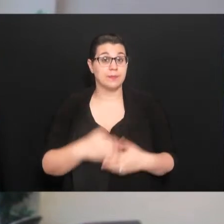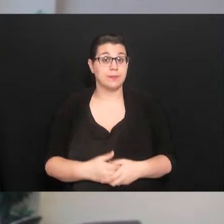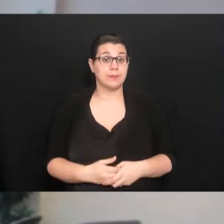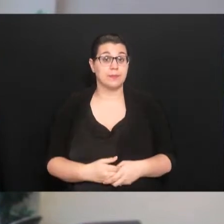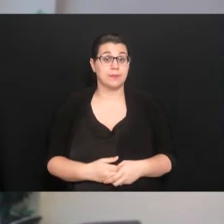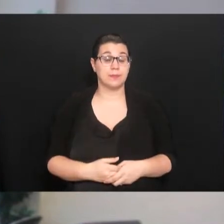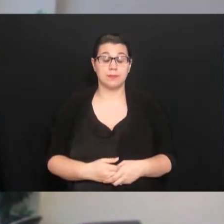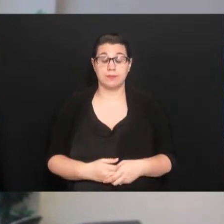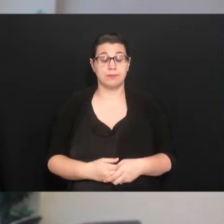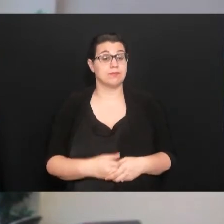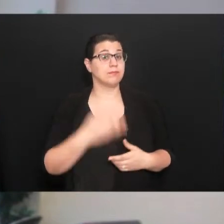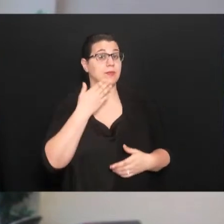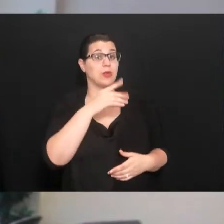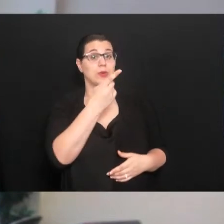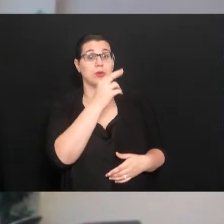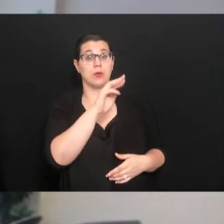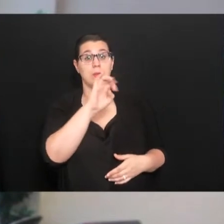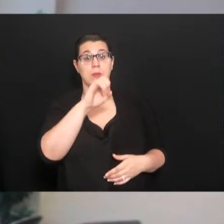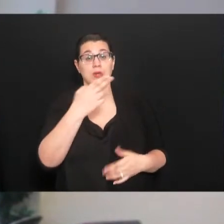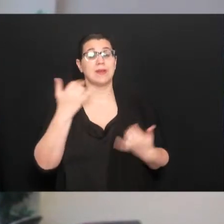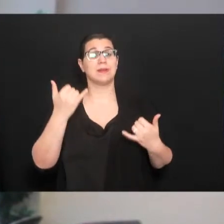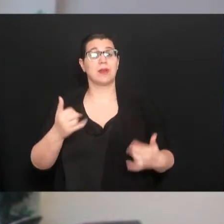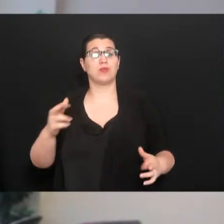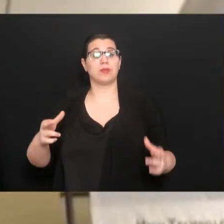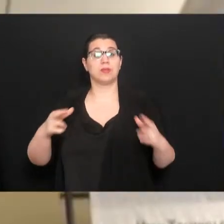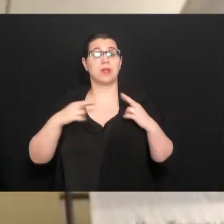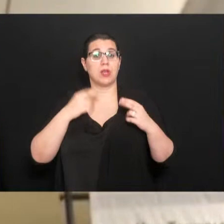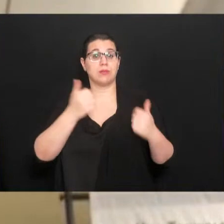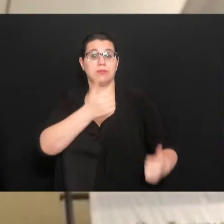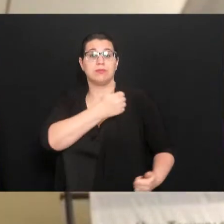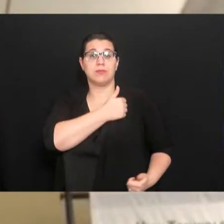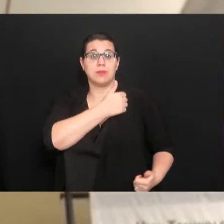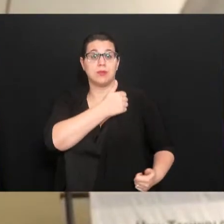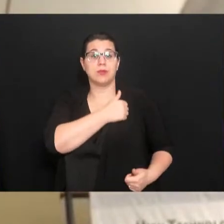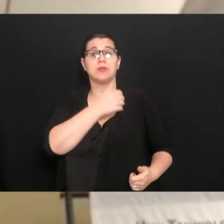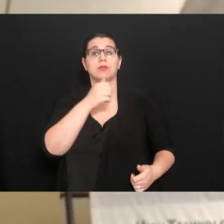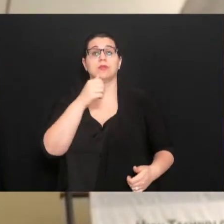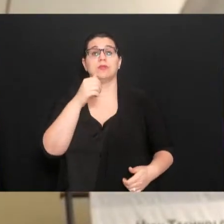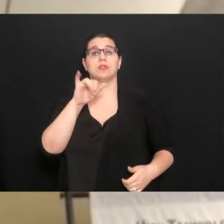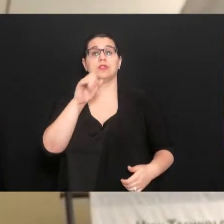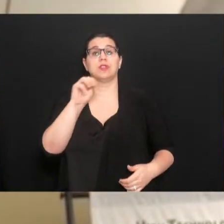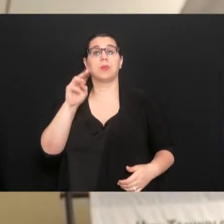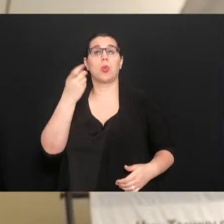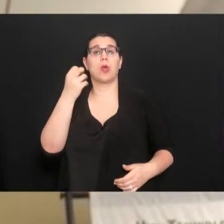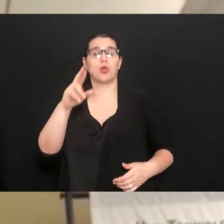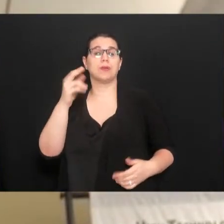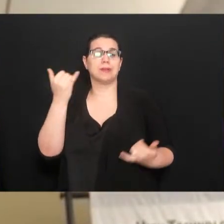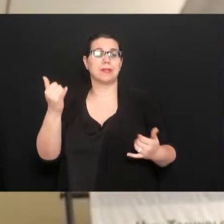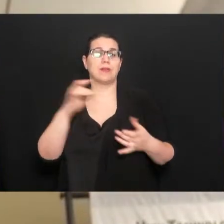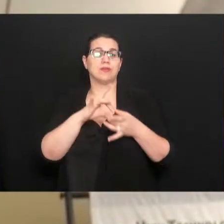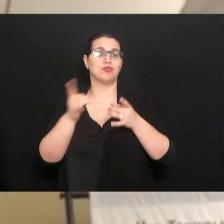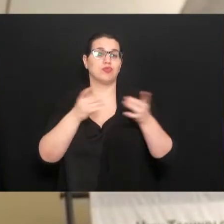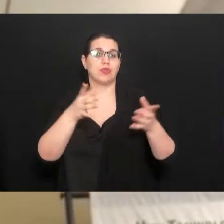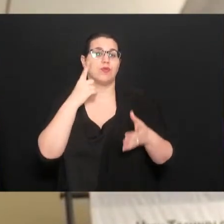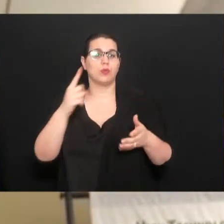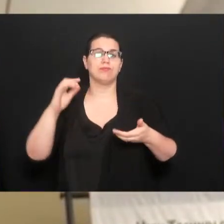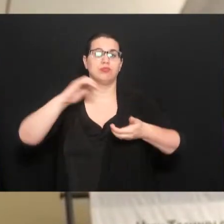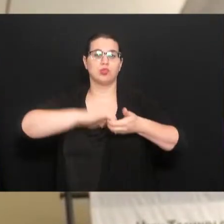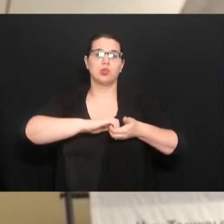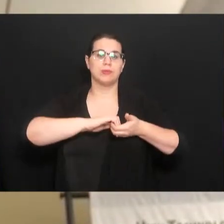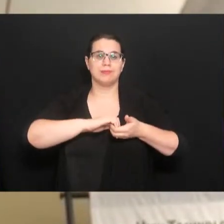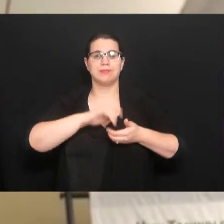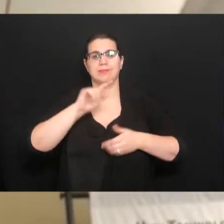right, thank you, Dr. Marsh. Next to retired Major General Jim Hoyer, the director of our Joint Interagency Task Force. Good